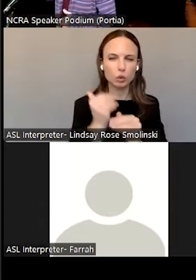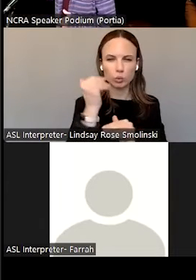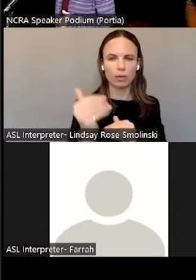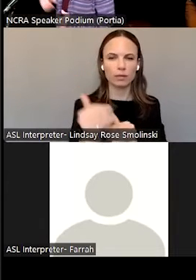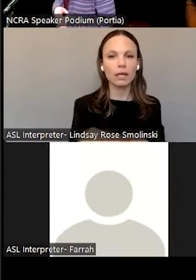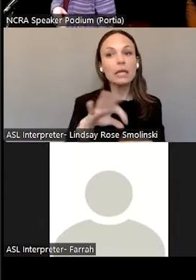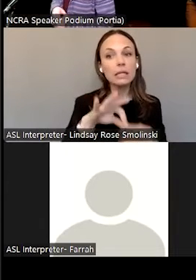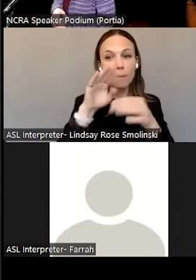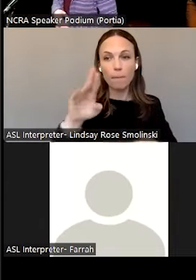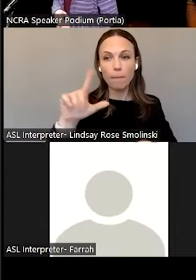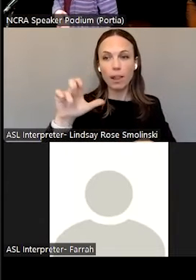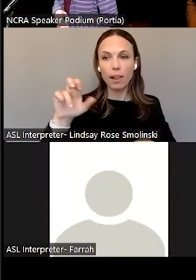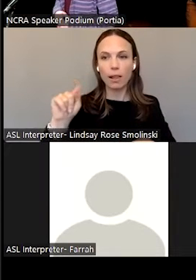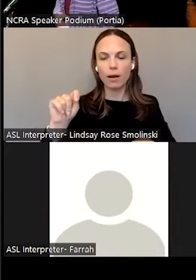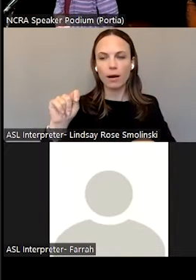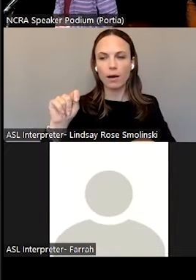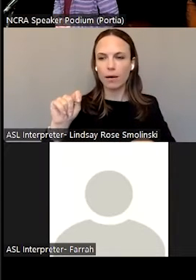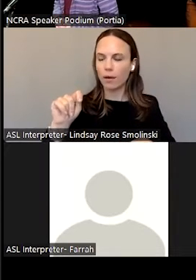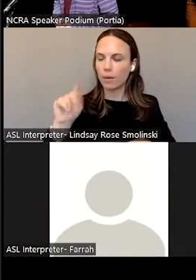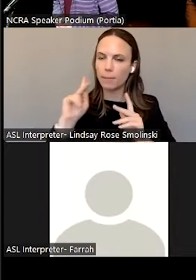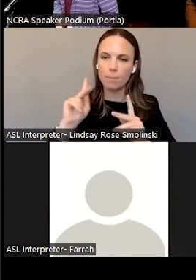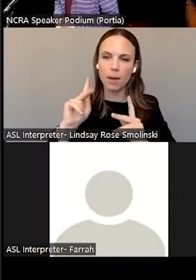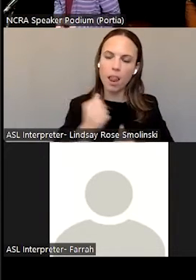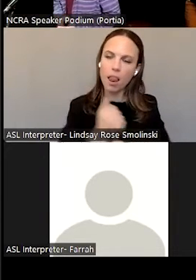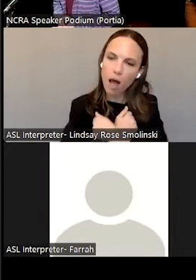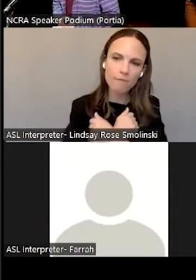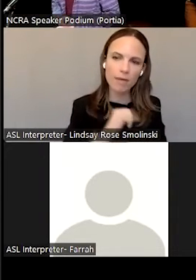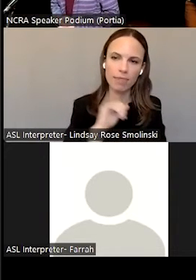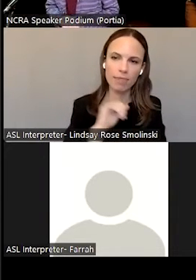bullet bourbon, people love that texture.